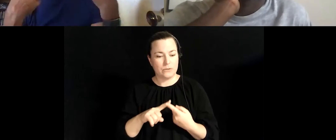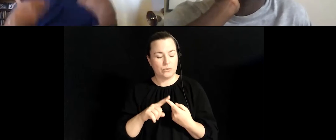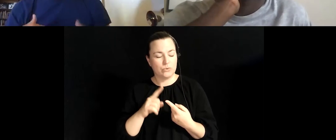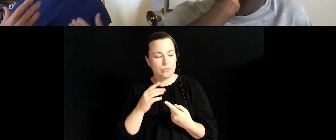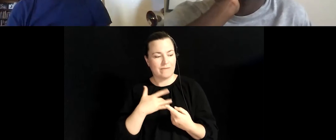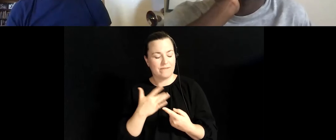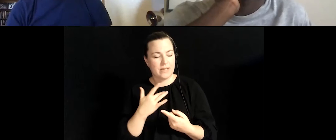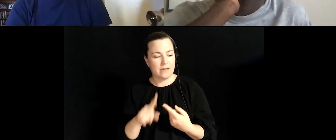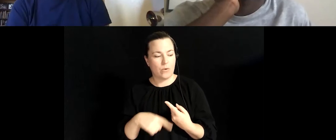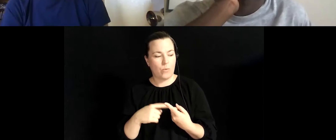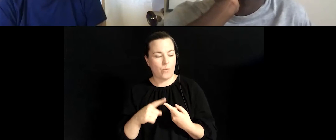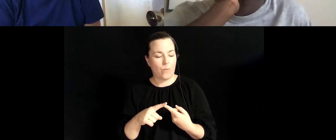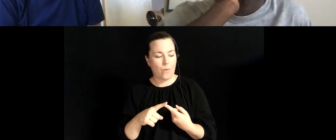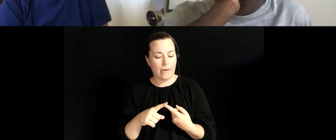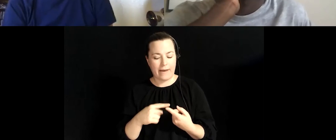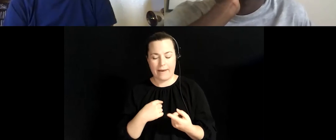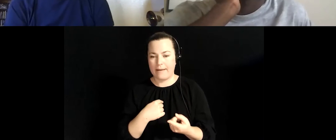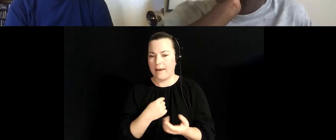get